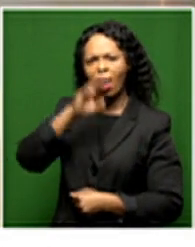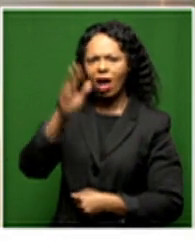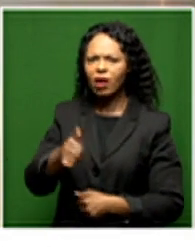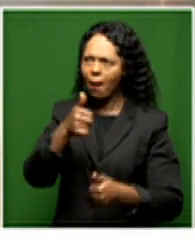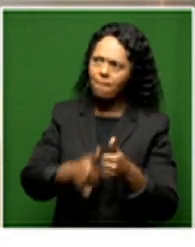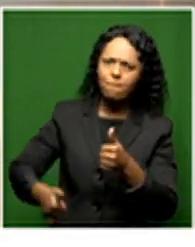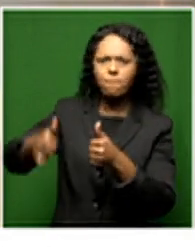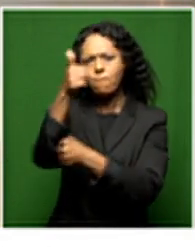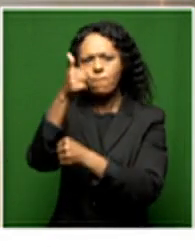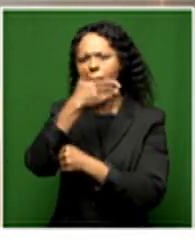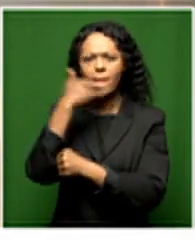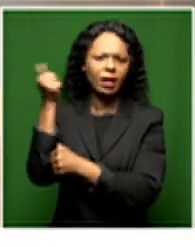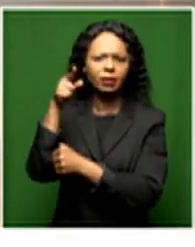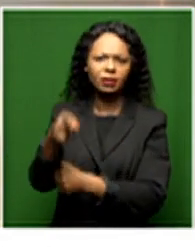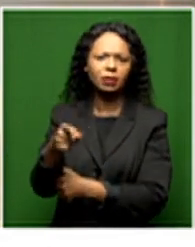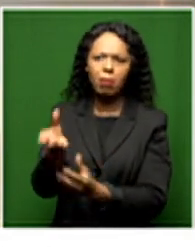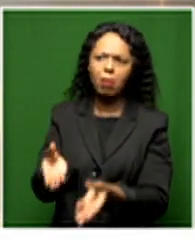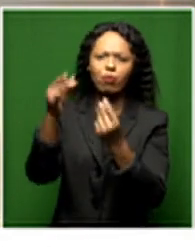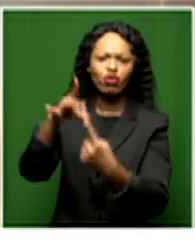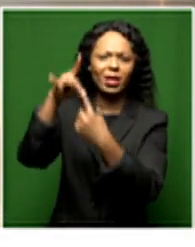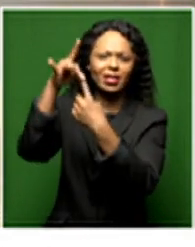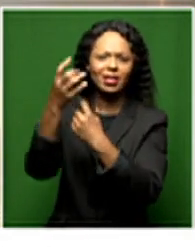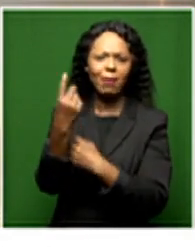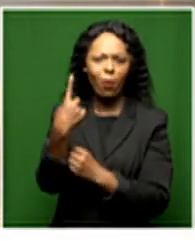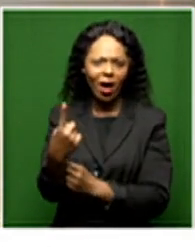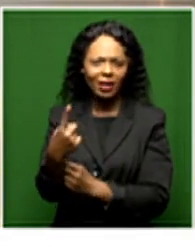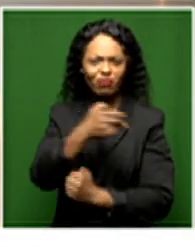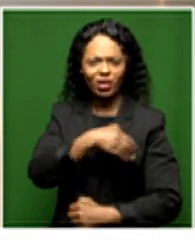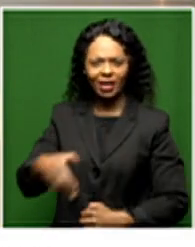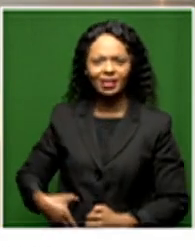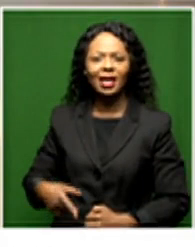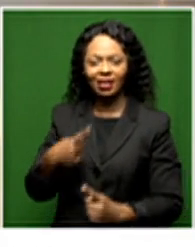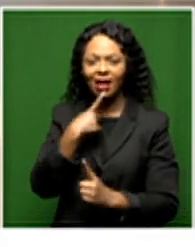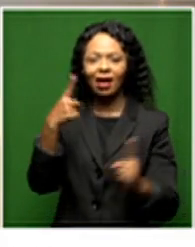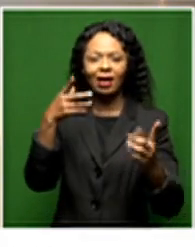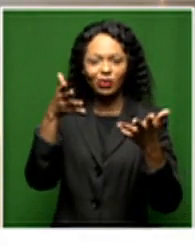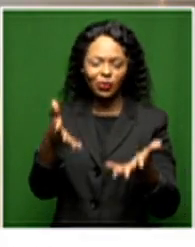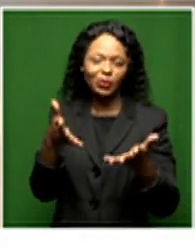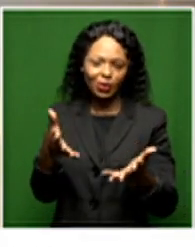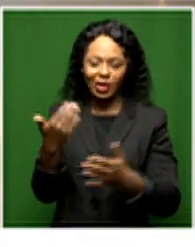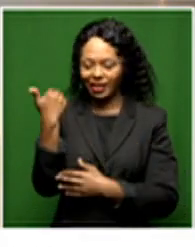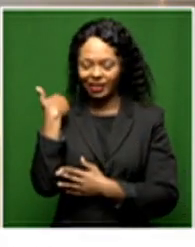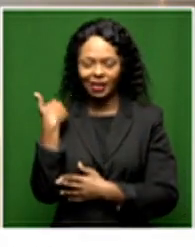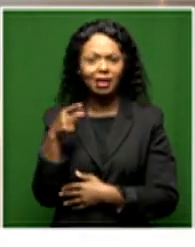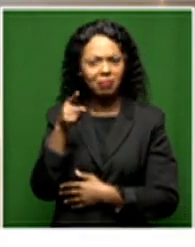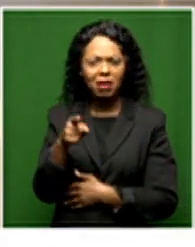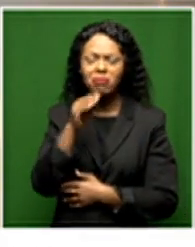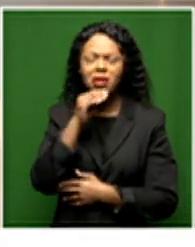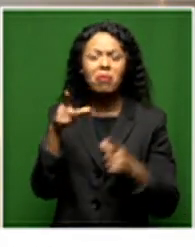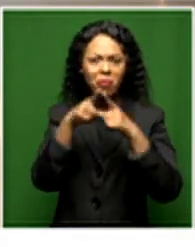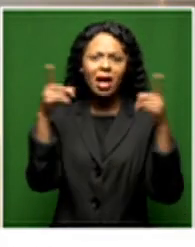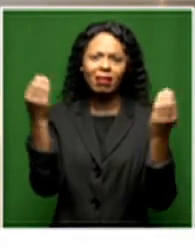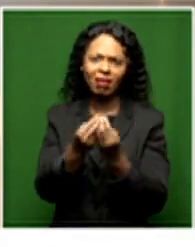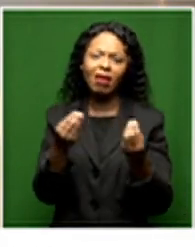I'm not mistaken, the president even spoke to it or alluded to this in his letter yesterday to the nation. So this is quite a big deal.